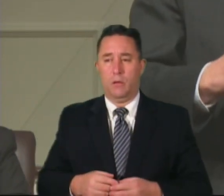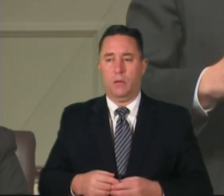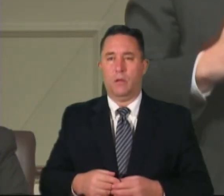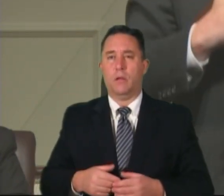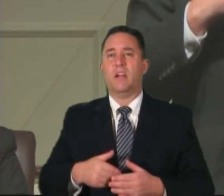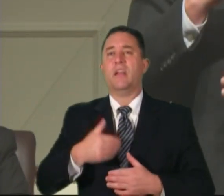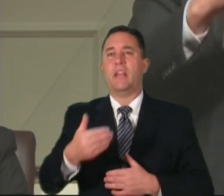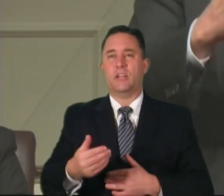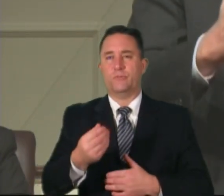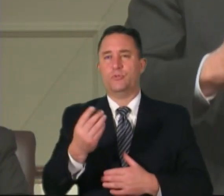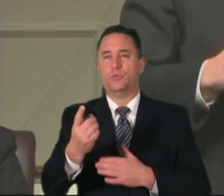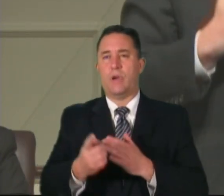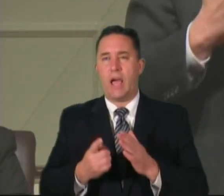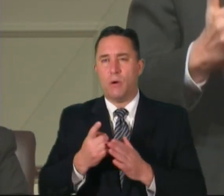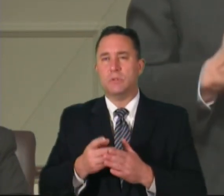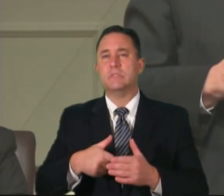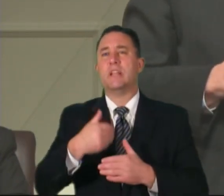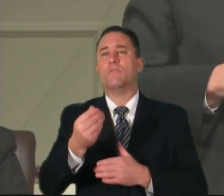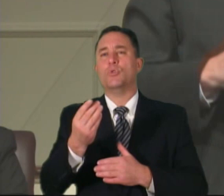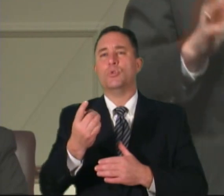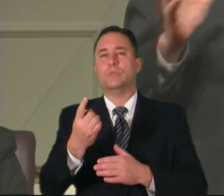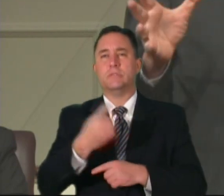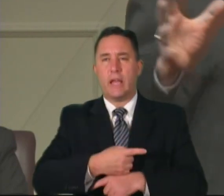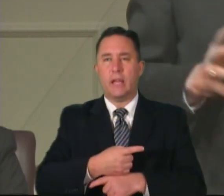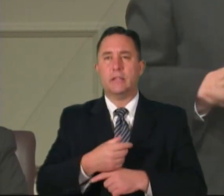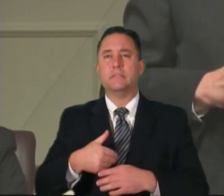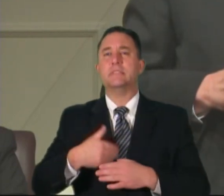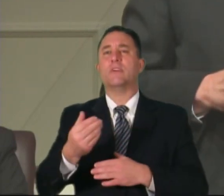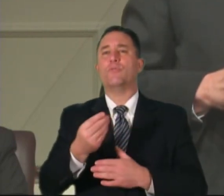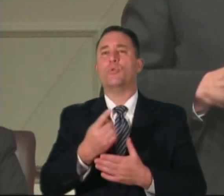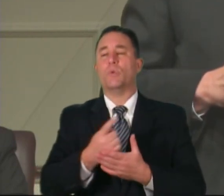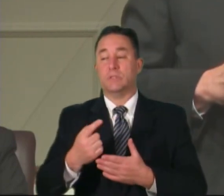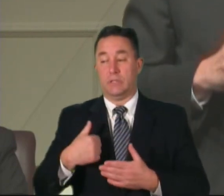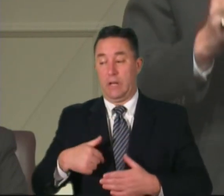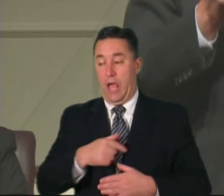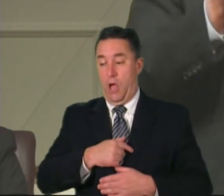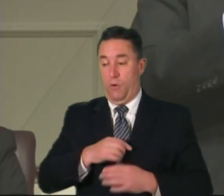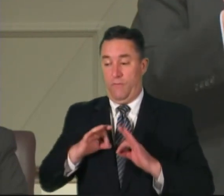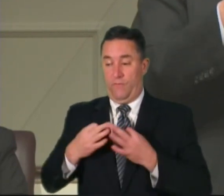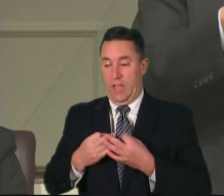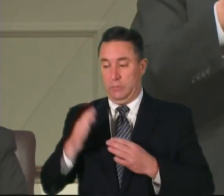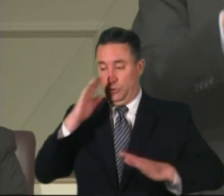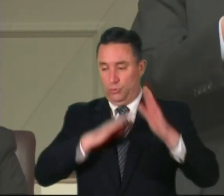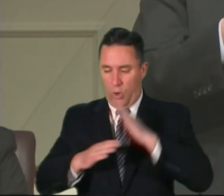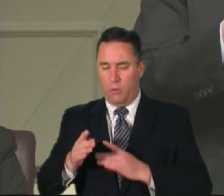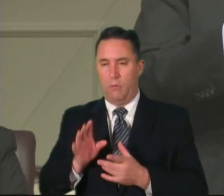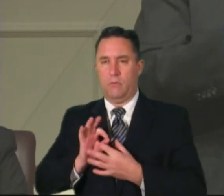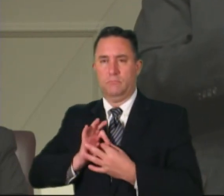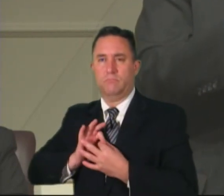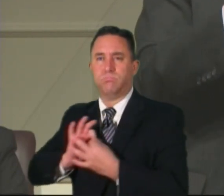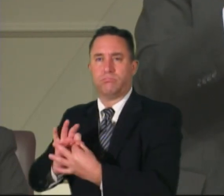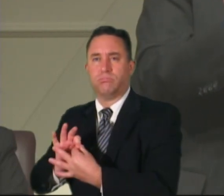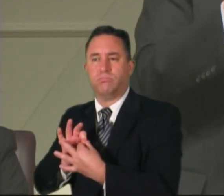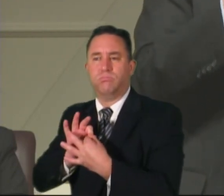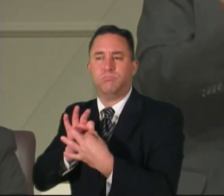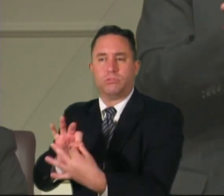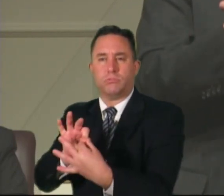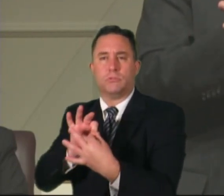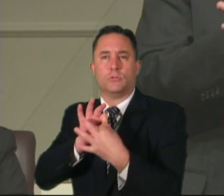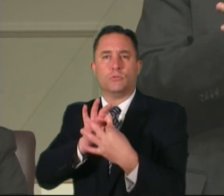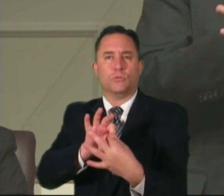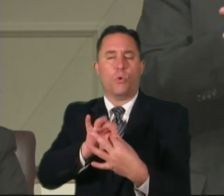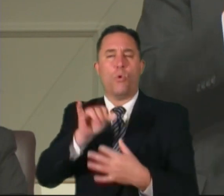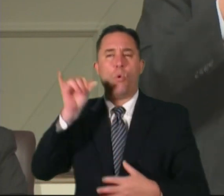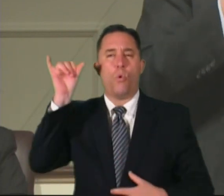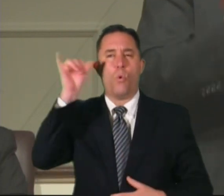few hours, days, and weeks, in our storm, there was a bond made there that was very